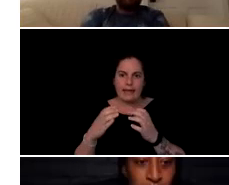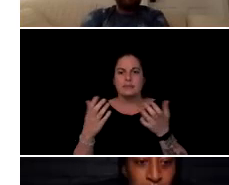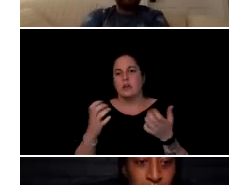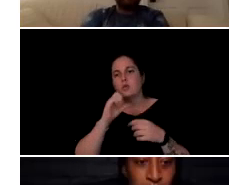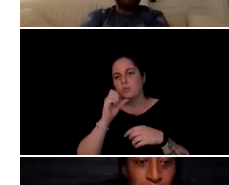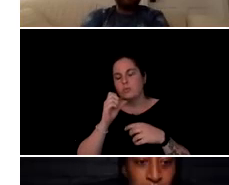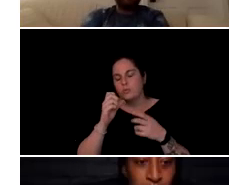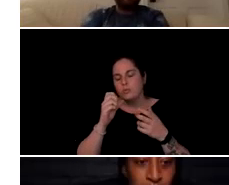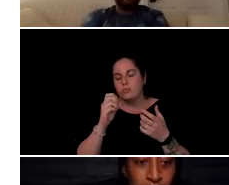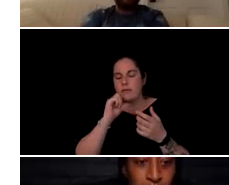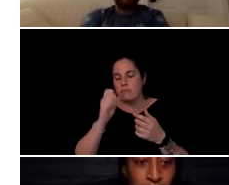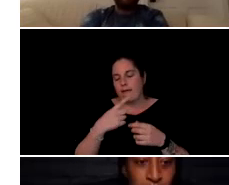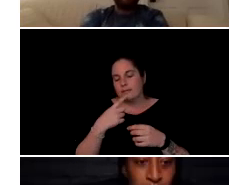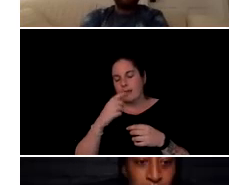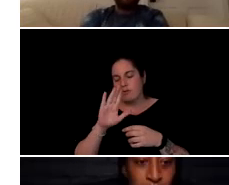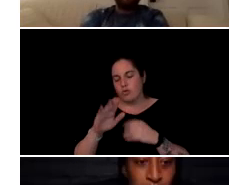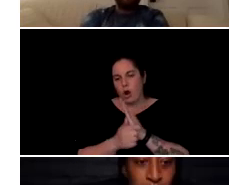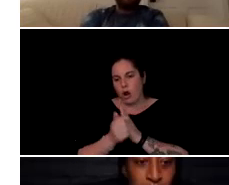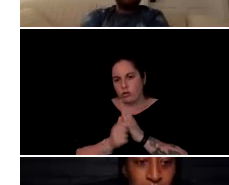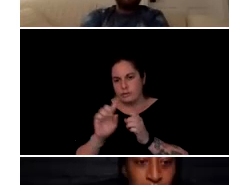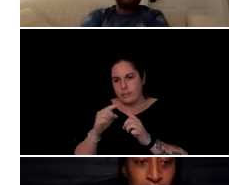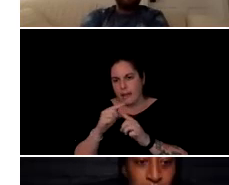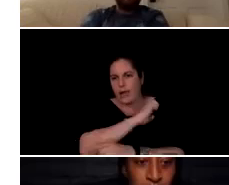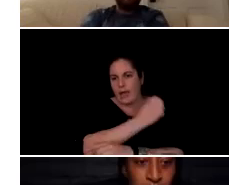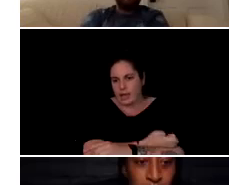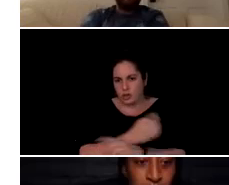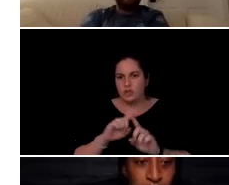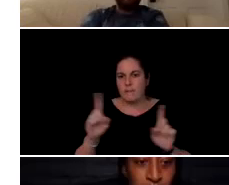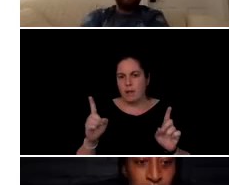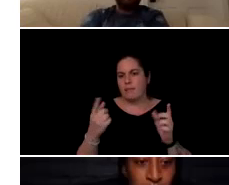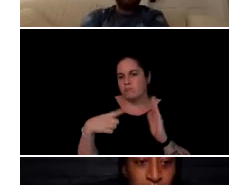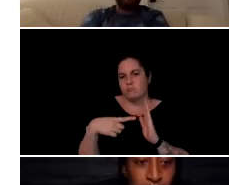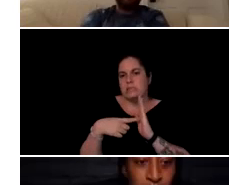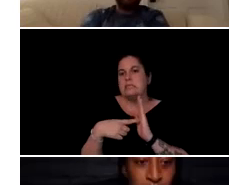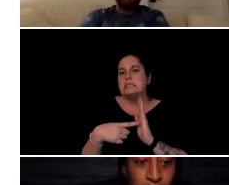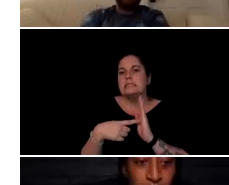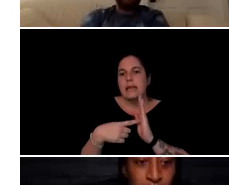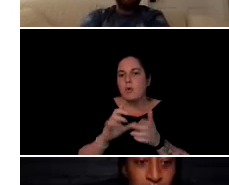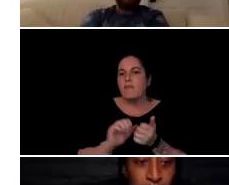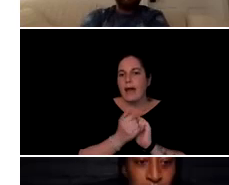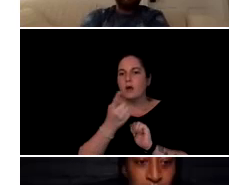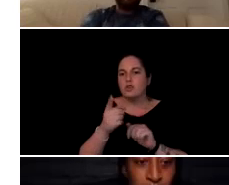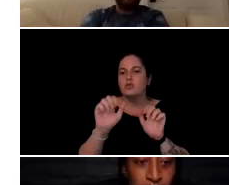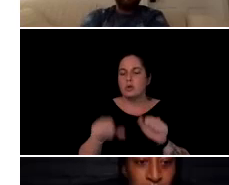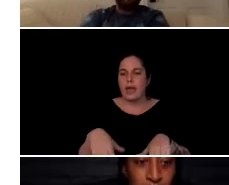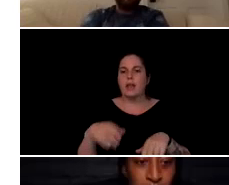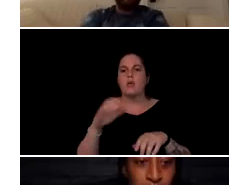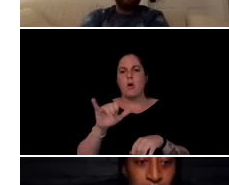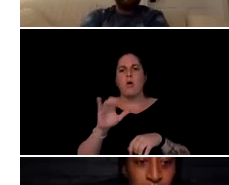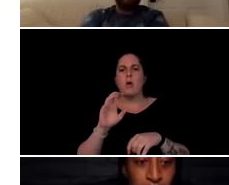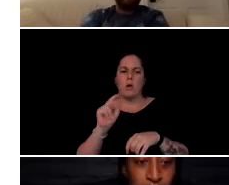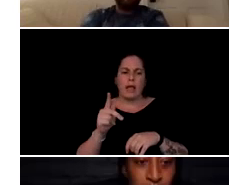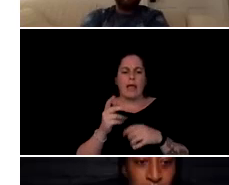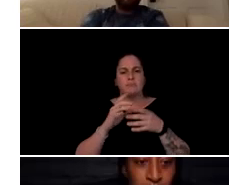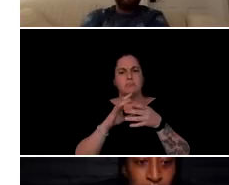they will focus on energy, but I'm giving you an example of how you might acknowledge the connections.